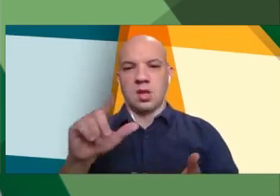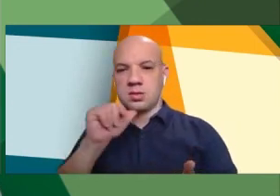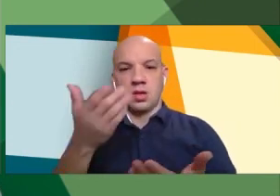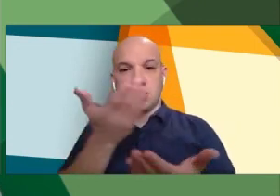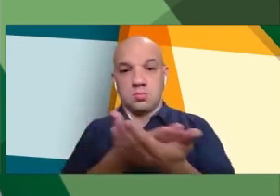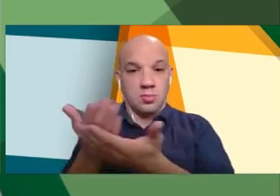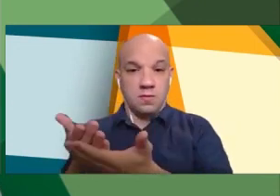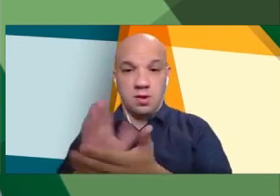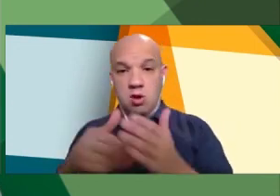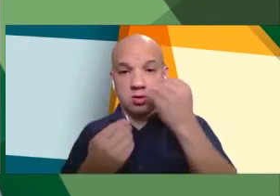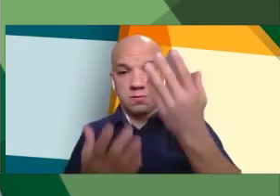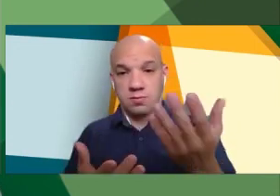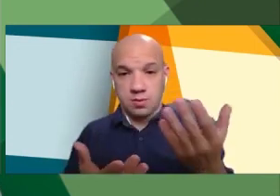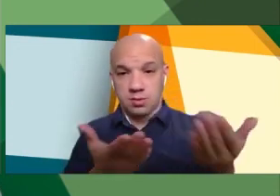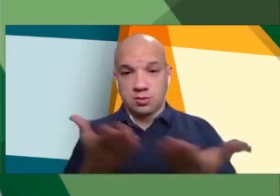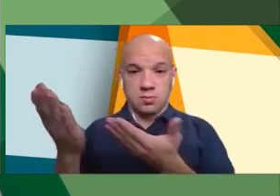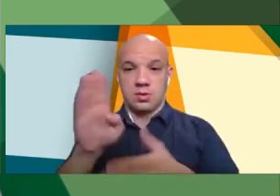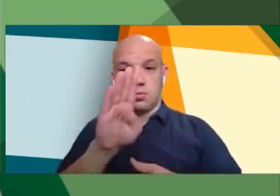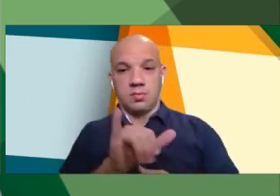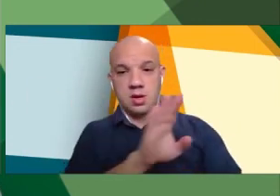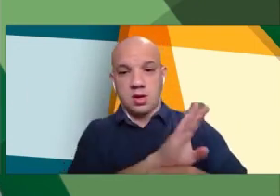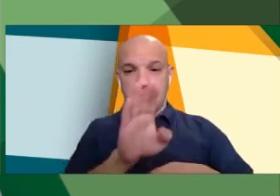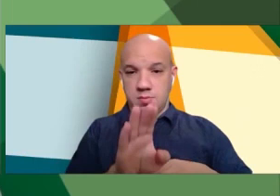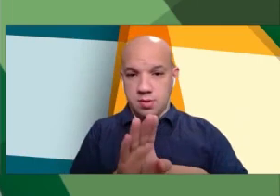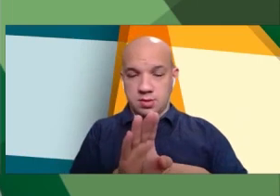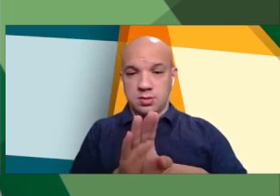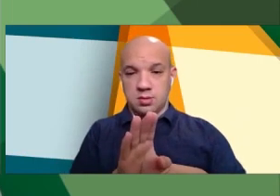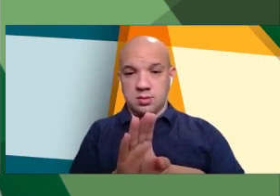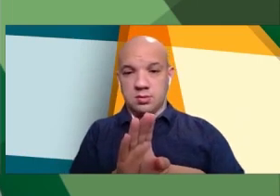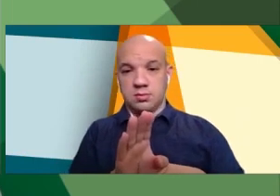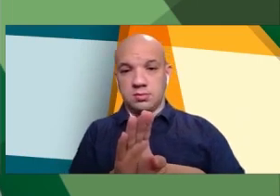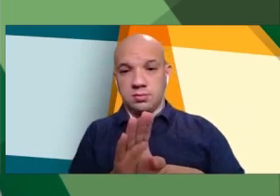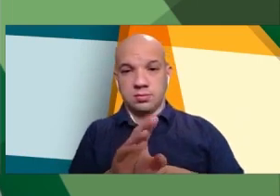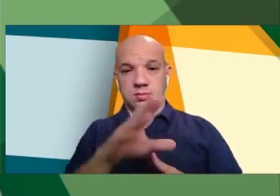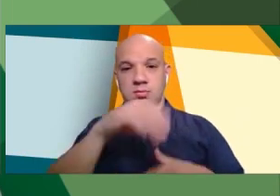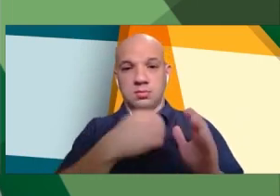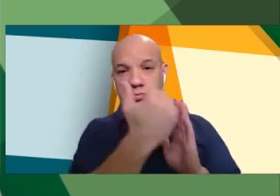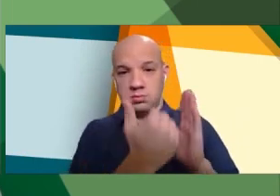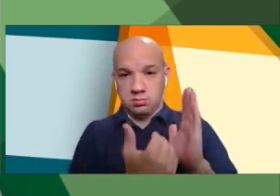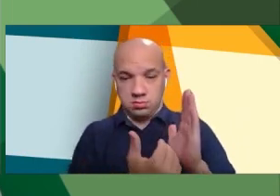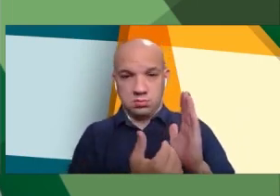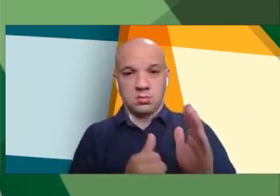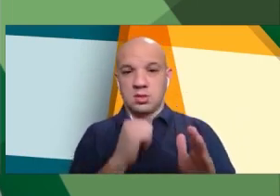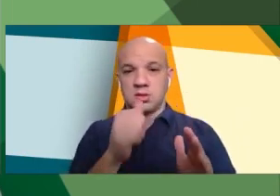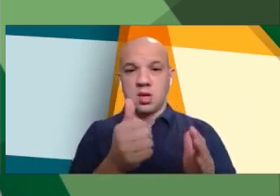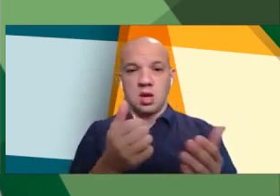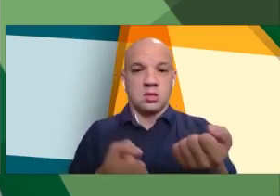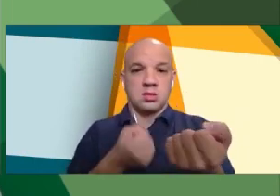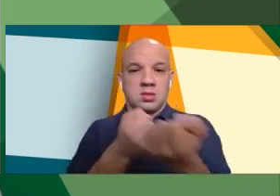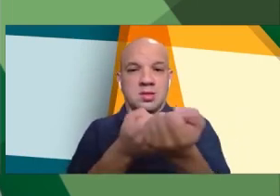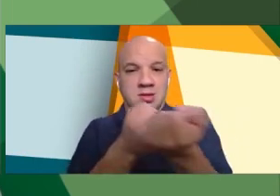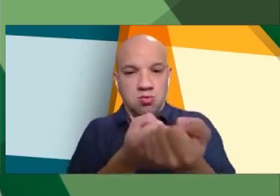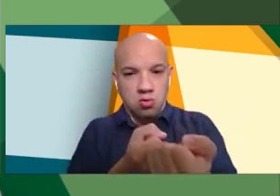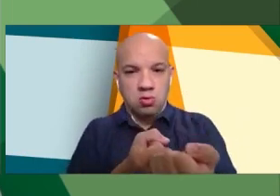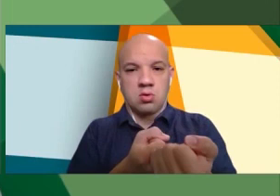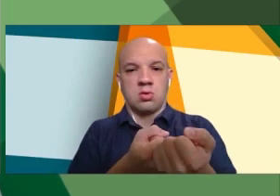information submitted by business listed in this register and does not endorse the services